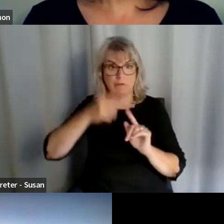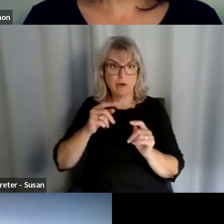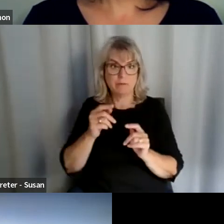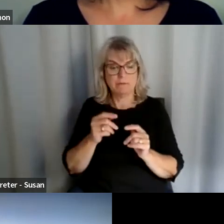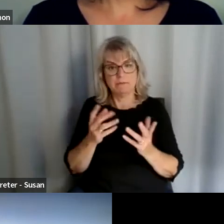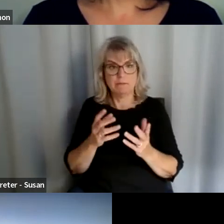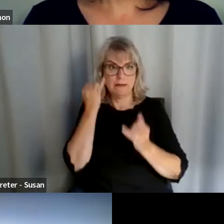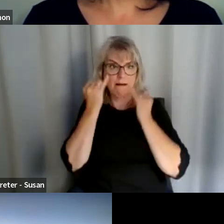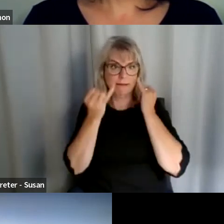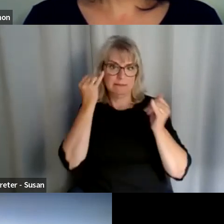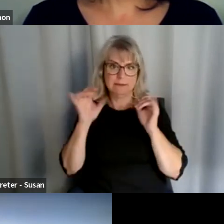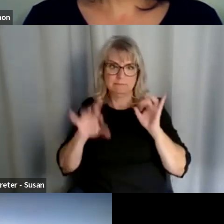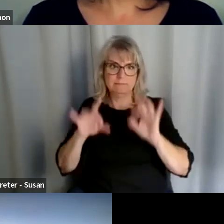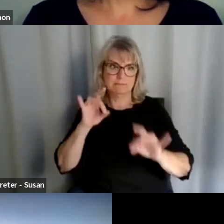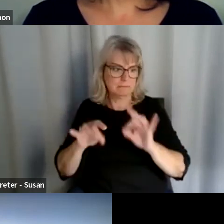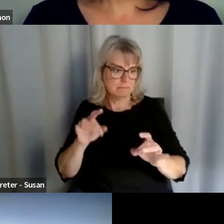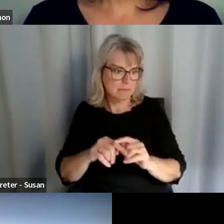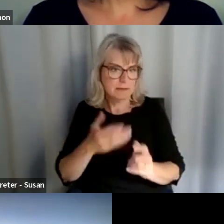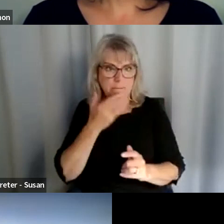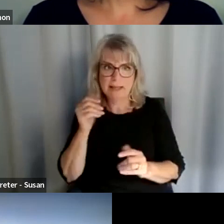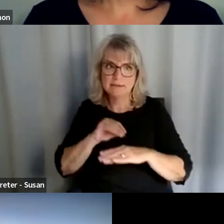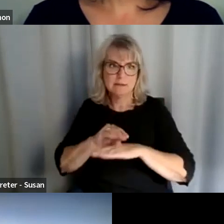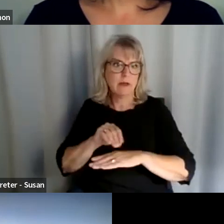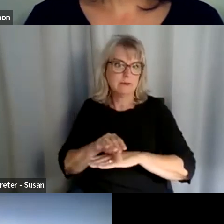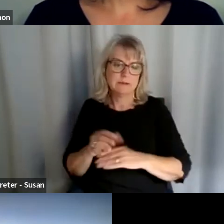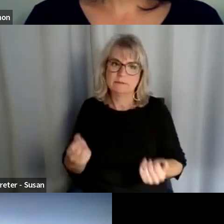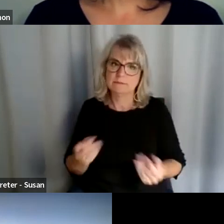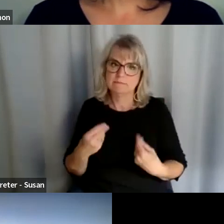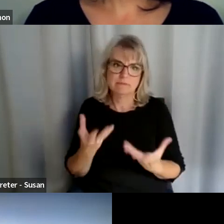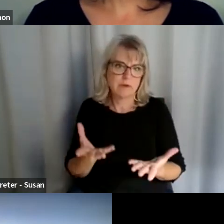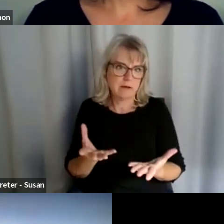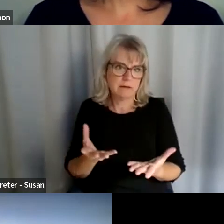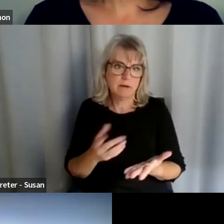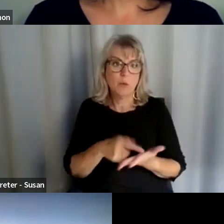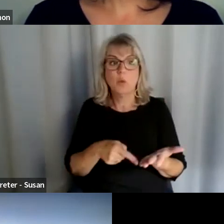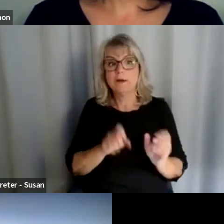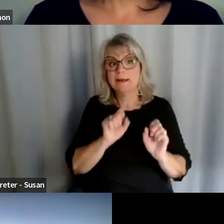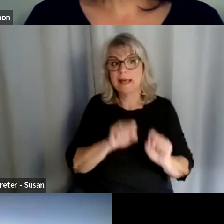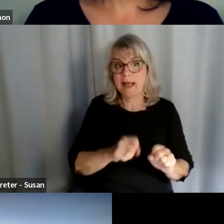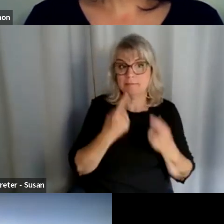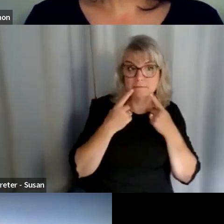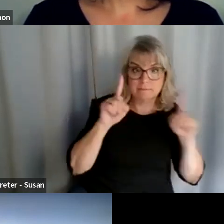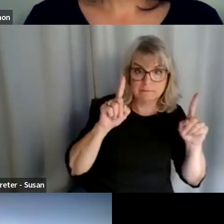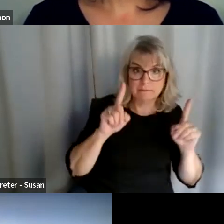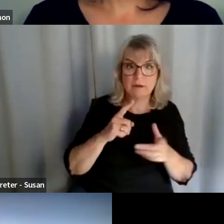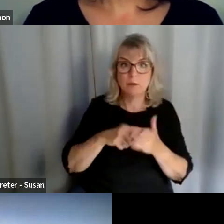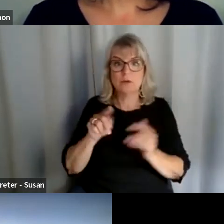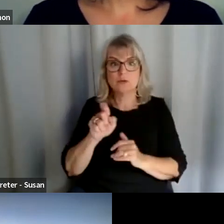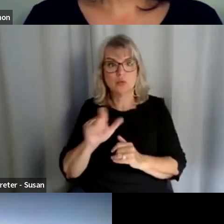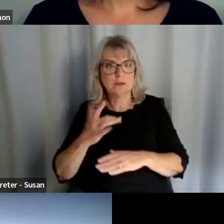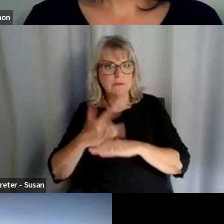policy, that's, I guess, the best advice I can give. It's sort of, what can you do? What tools are available? What are we looking to